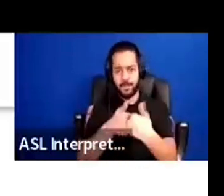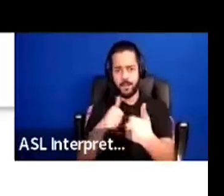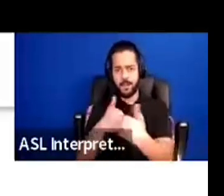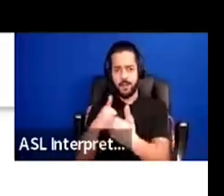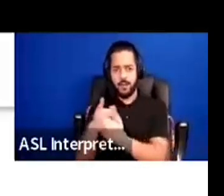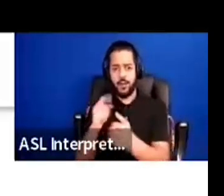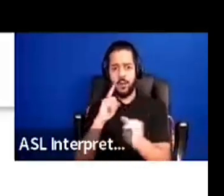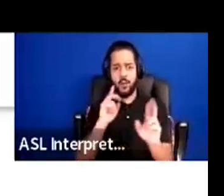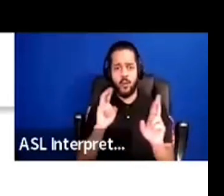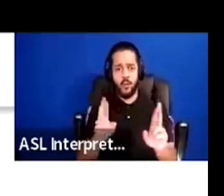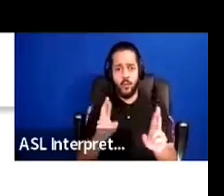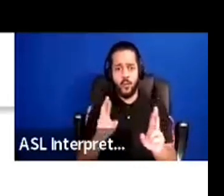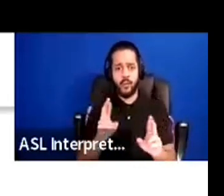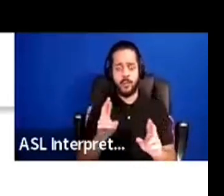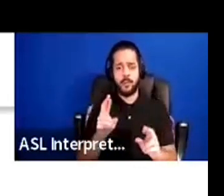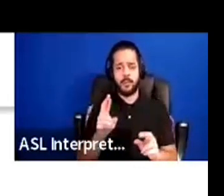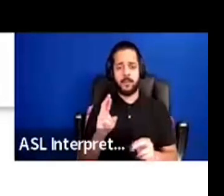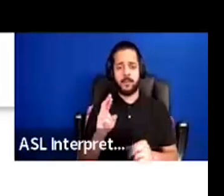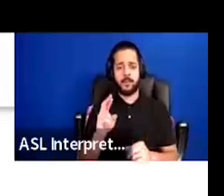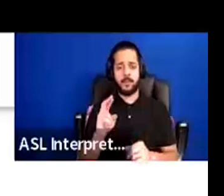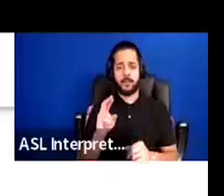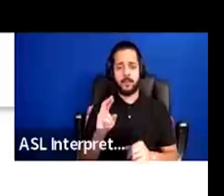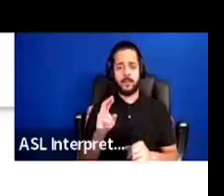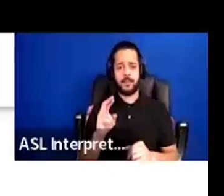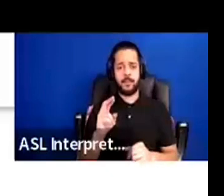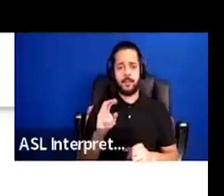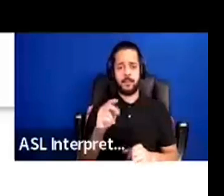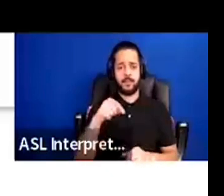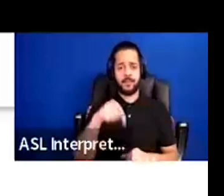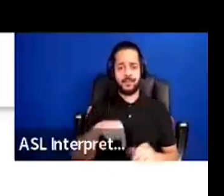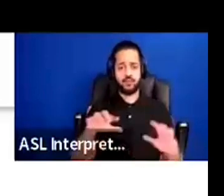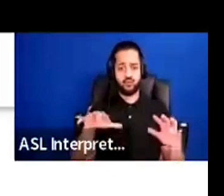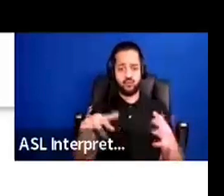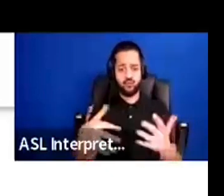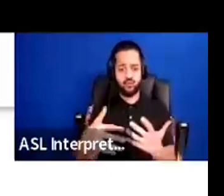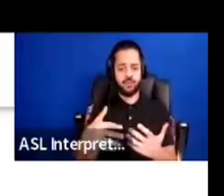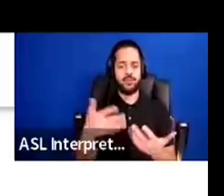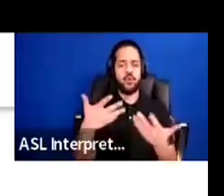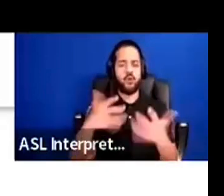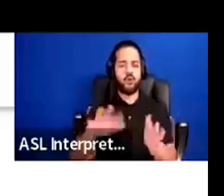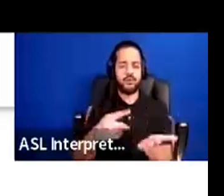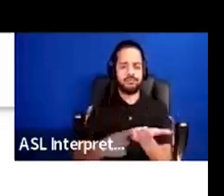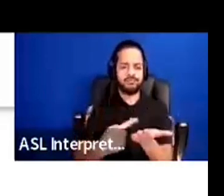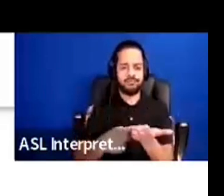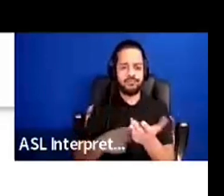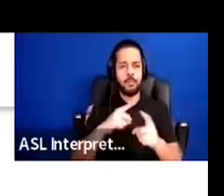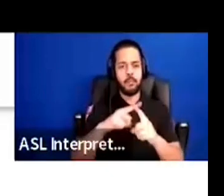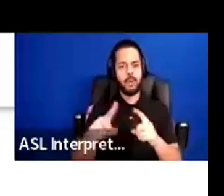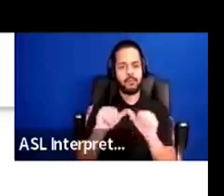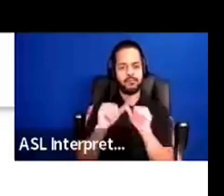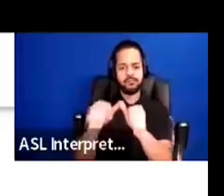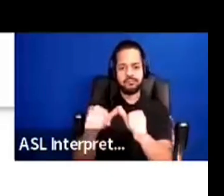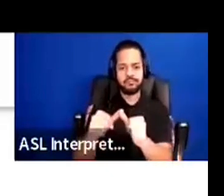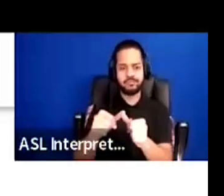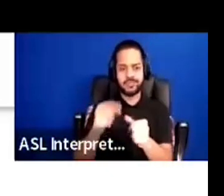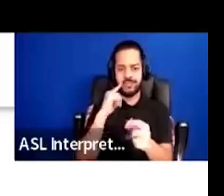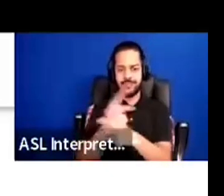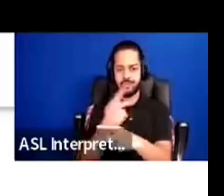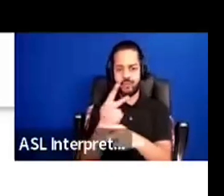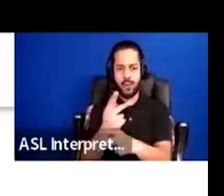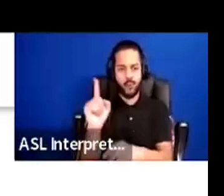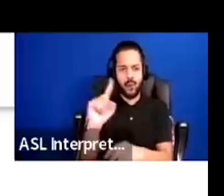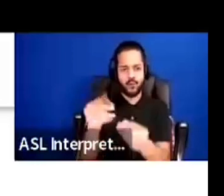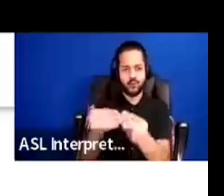group can really, and I think they already have, to talk about what are the solutions to these problems.